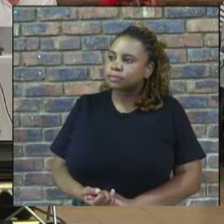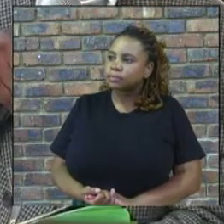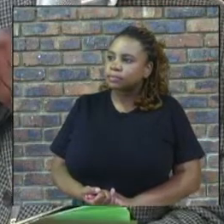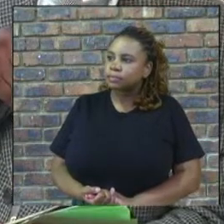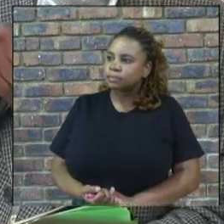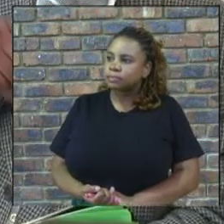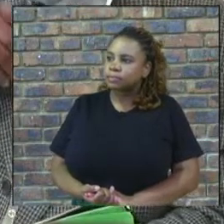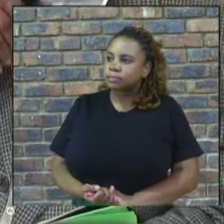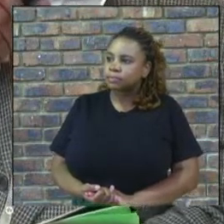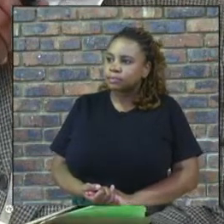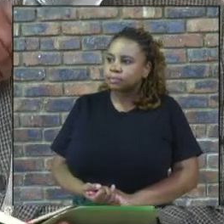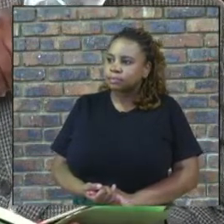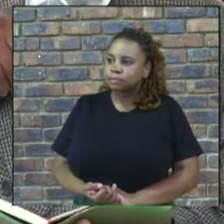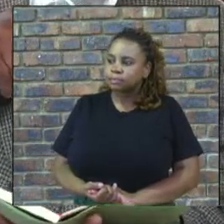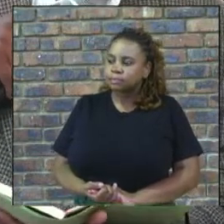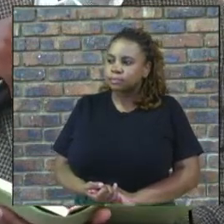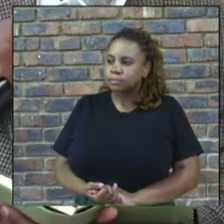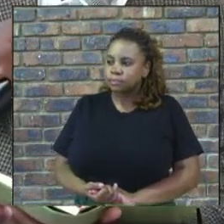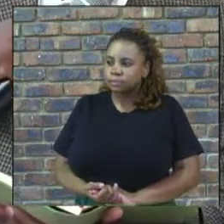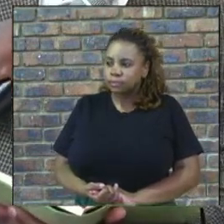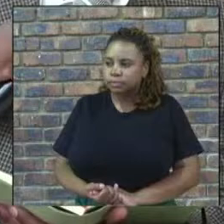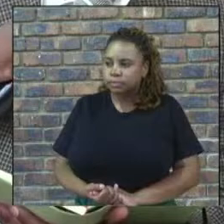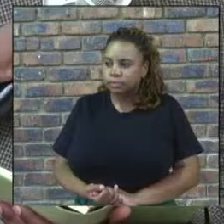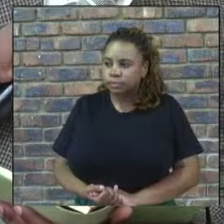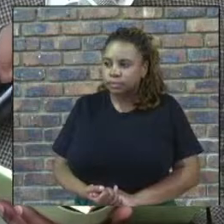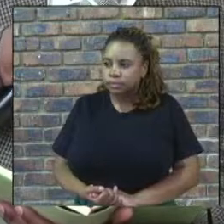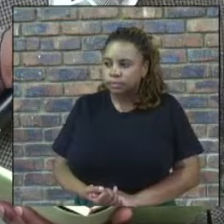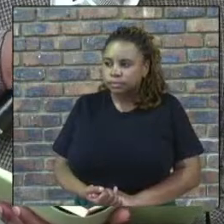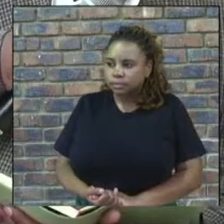member ya Buhle ba Madoda Men's Forum.